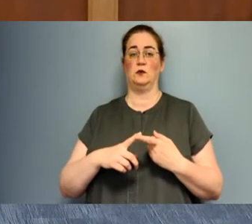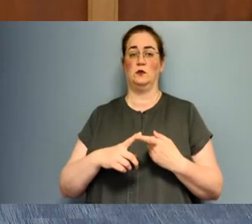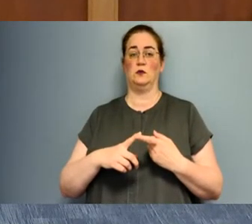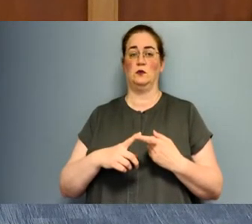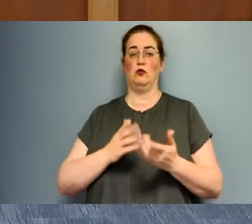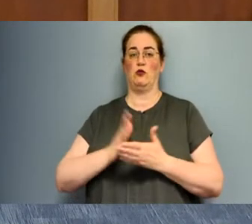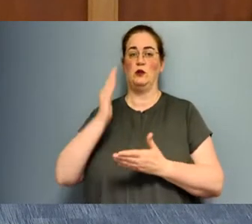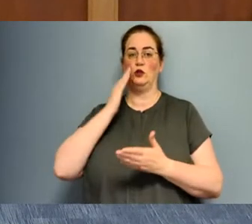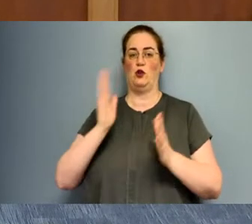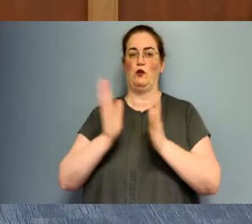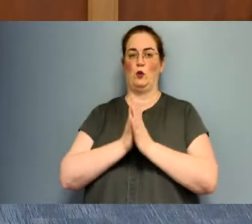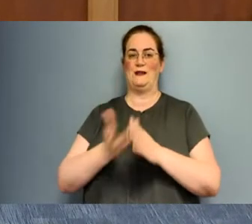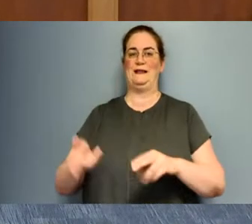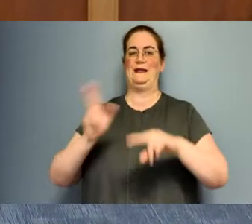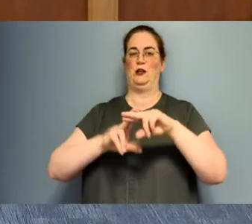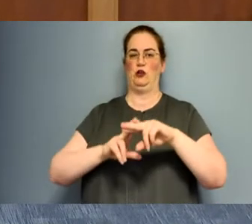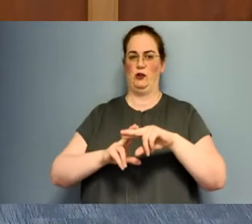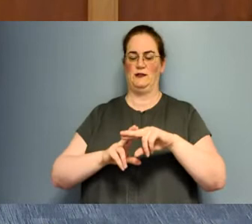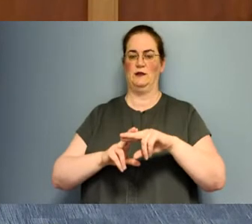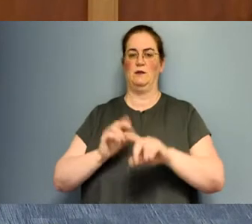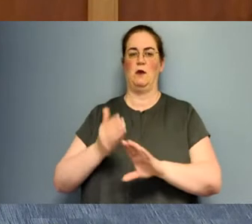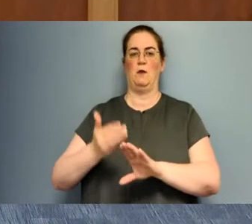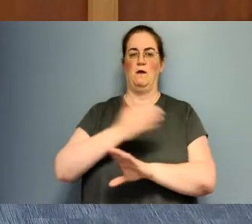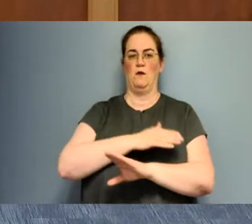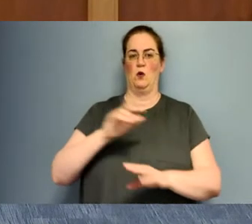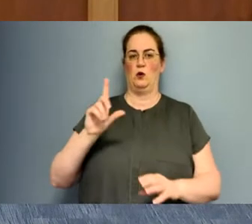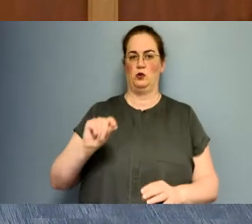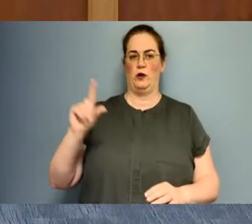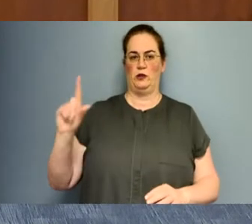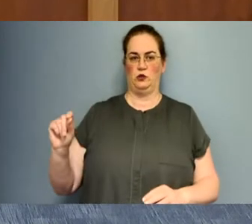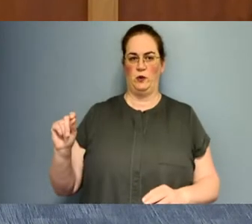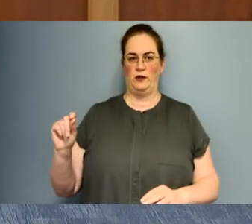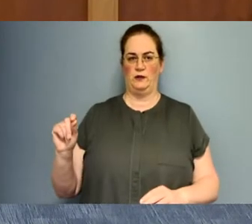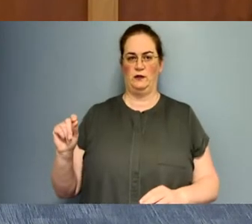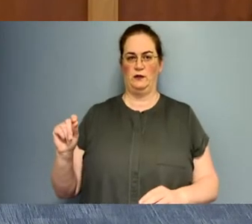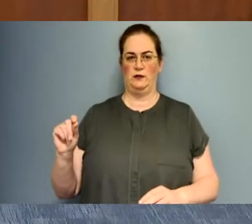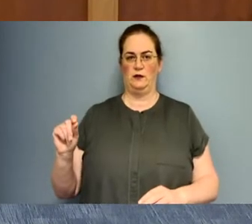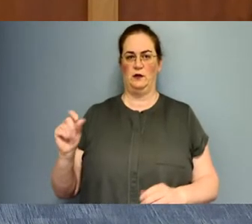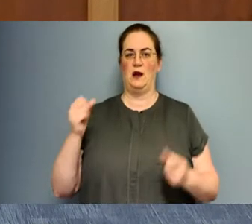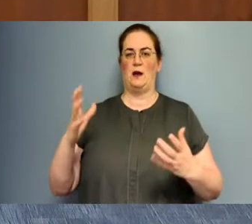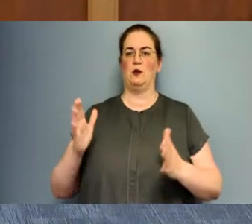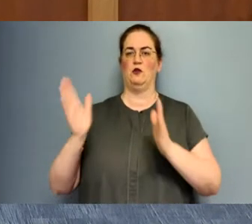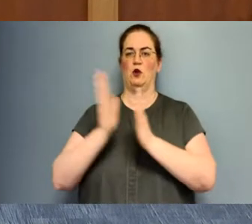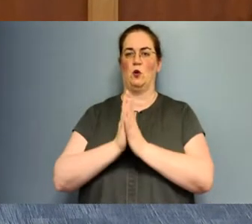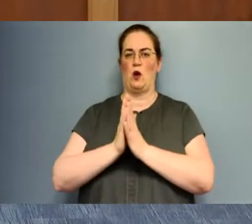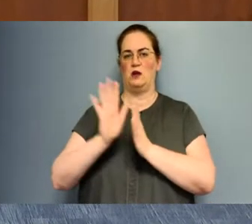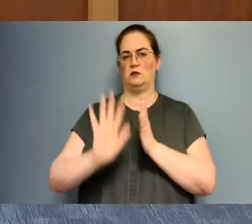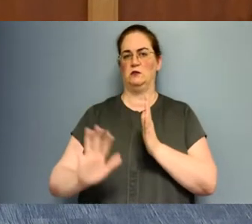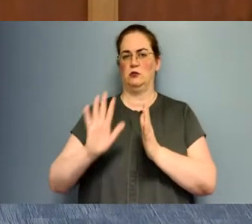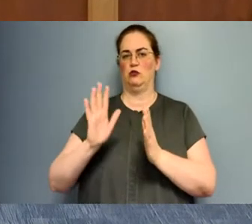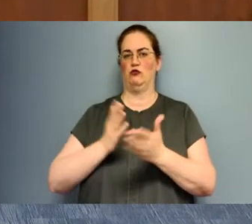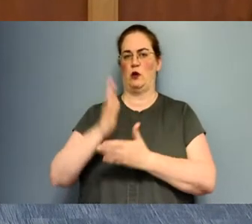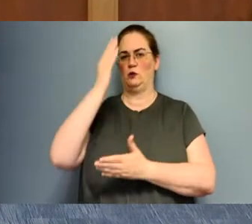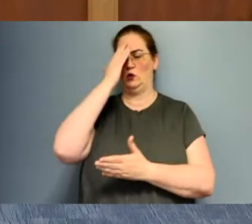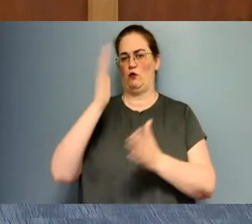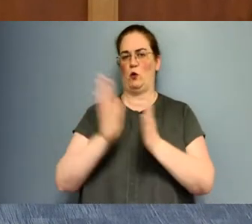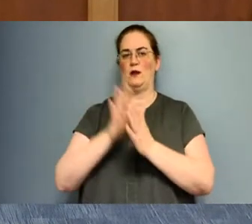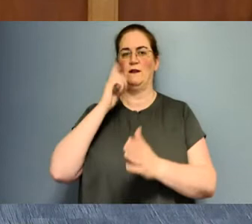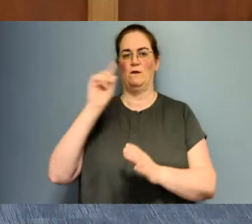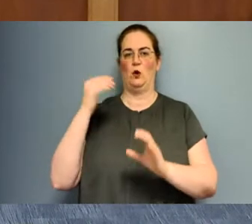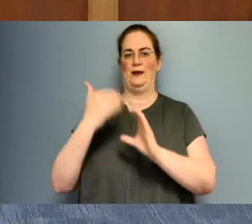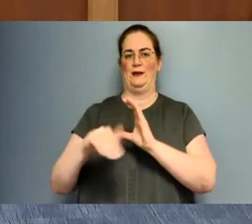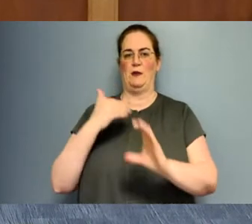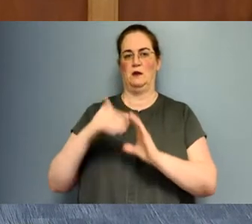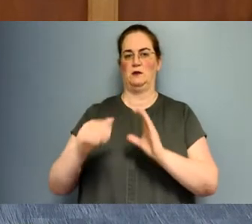right to know requests increasing. But prior to 2020, how many requests were there, right to know requests for emails